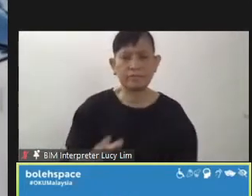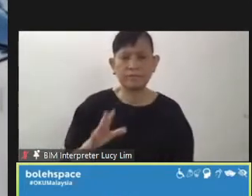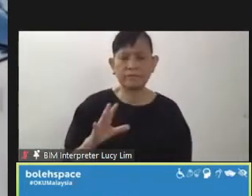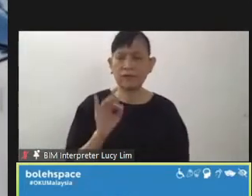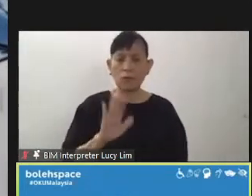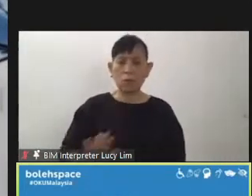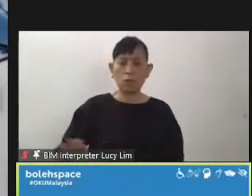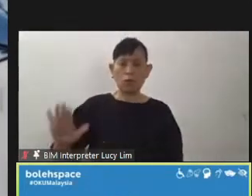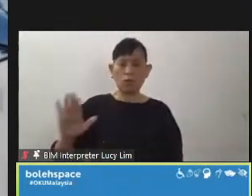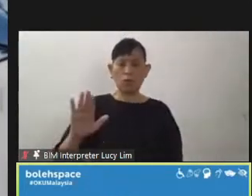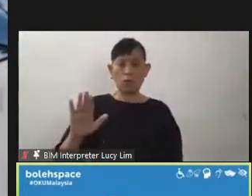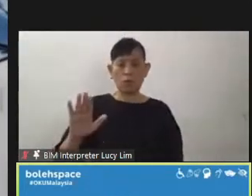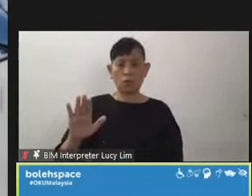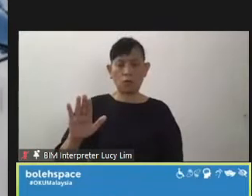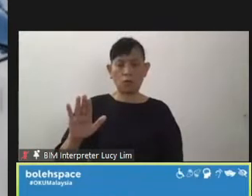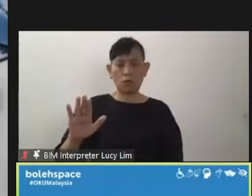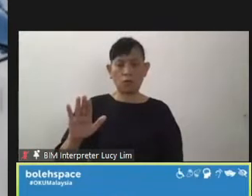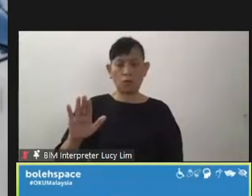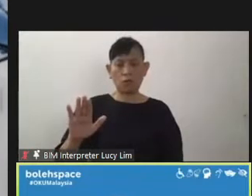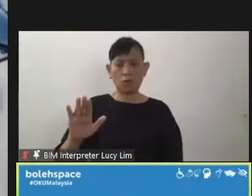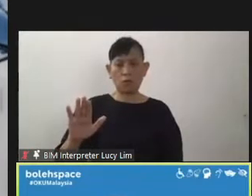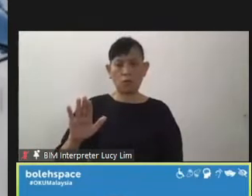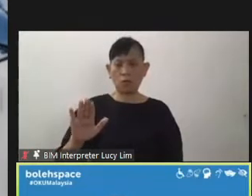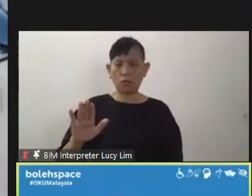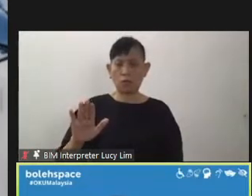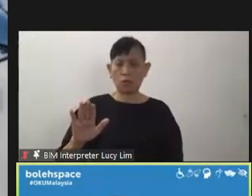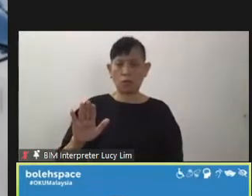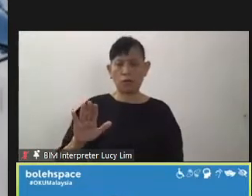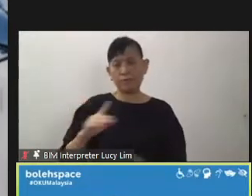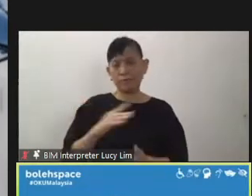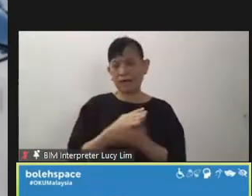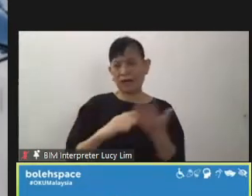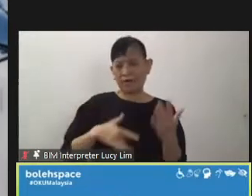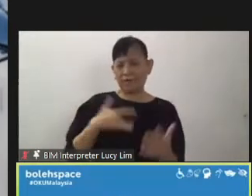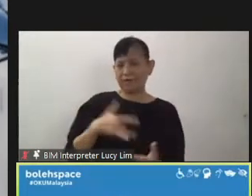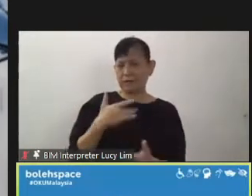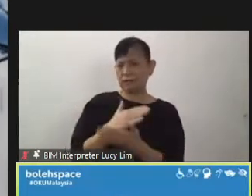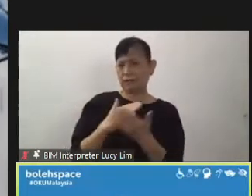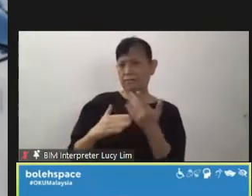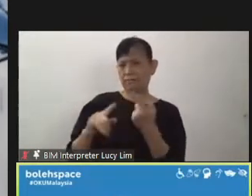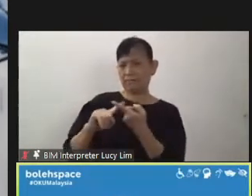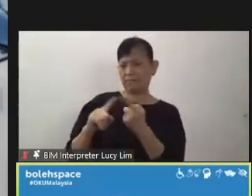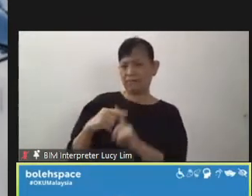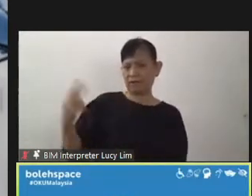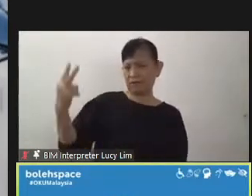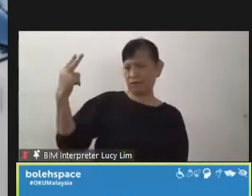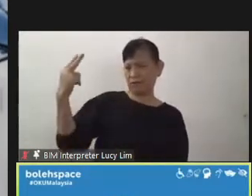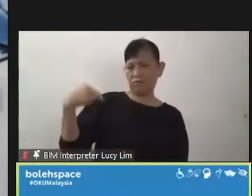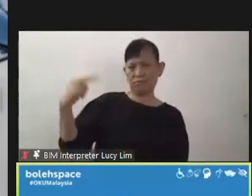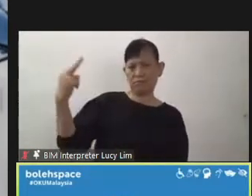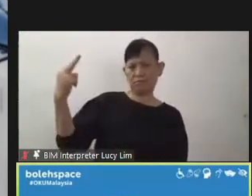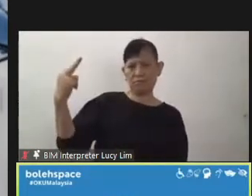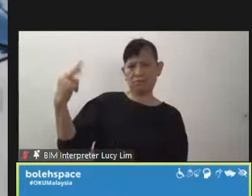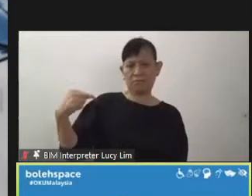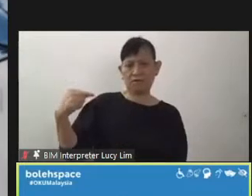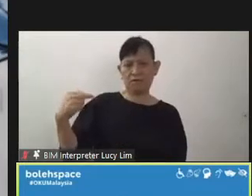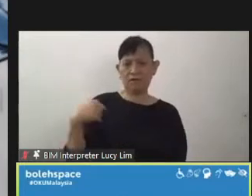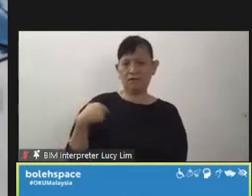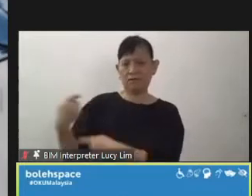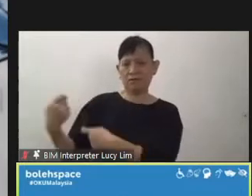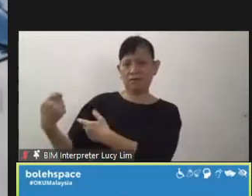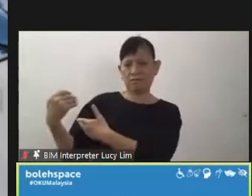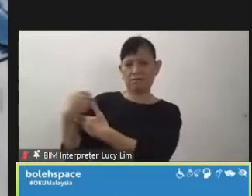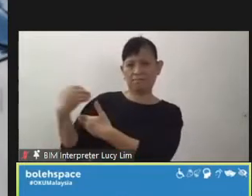everyone, sometimes I can say not really mocking lah, but they are doing something making me